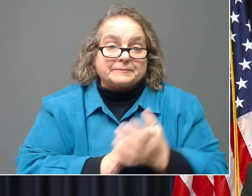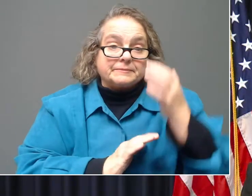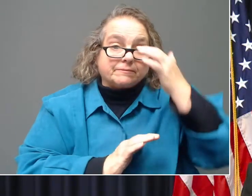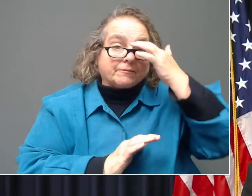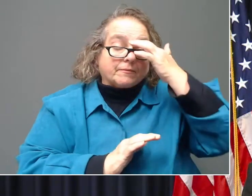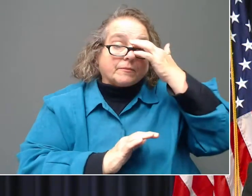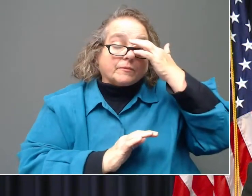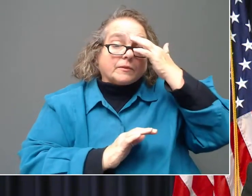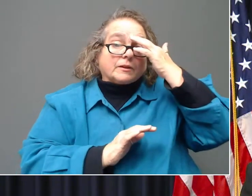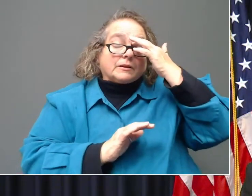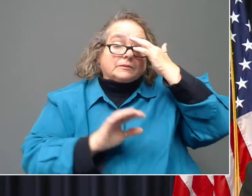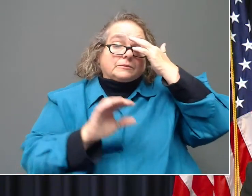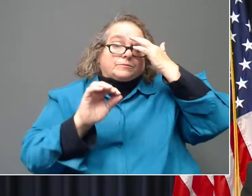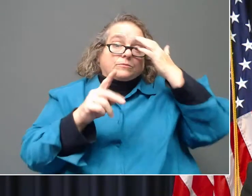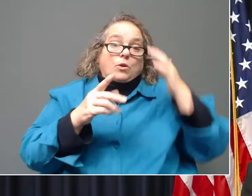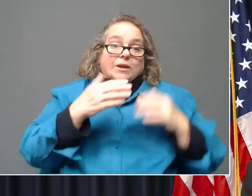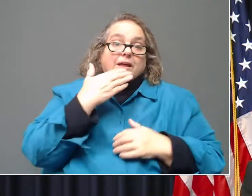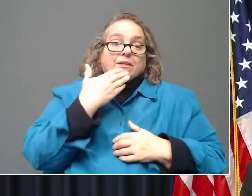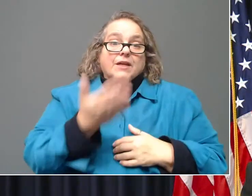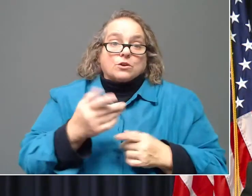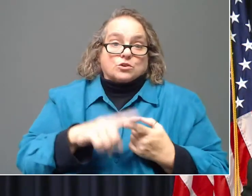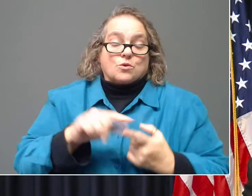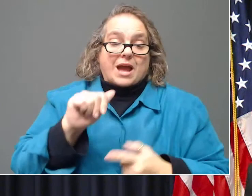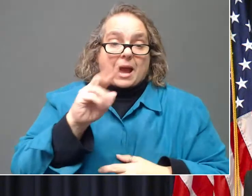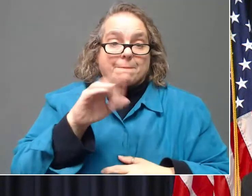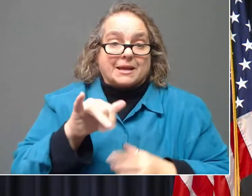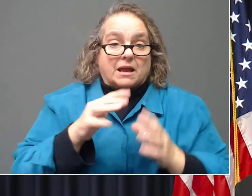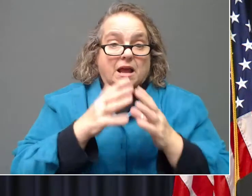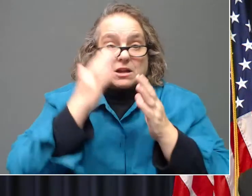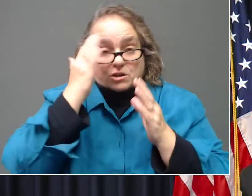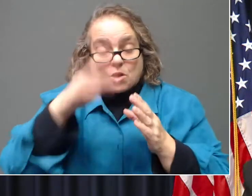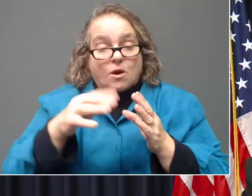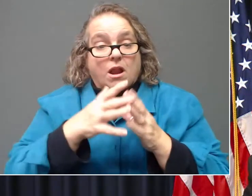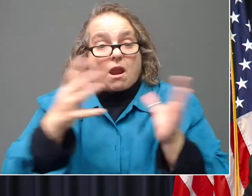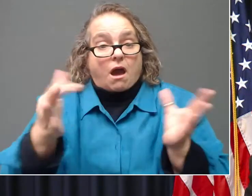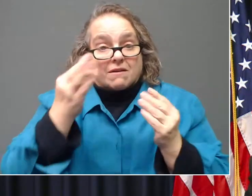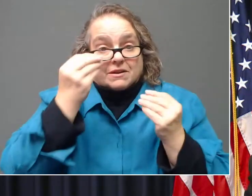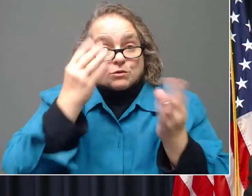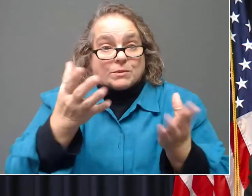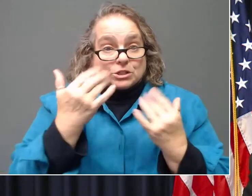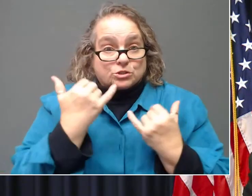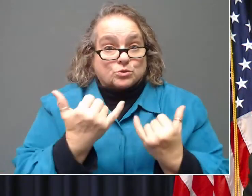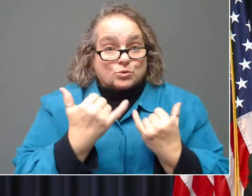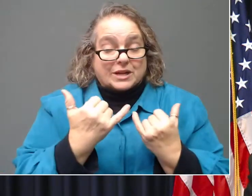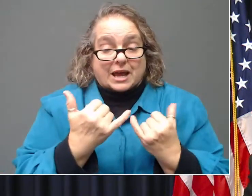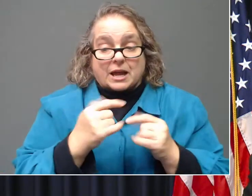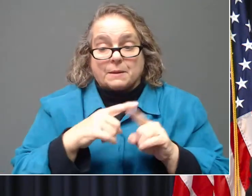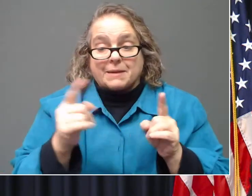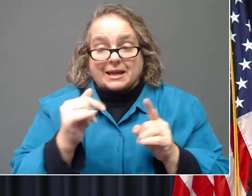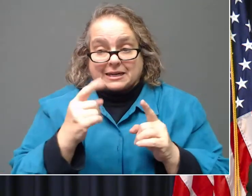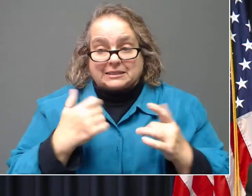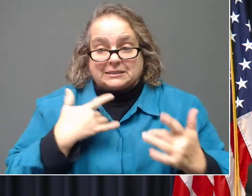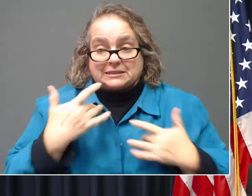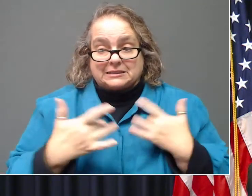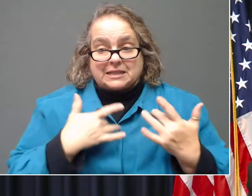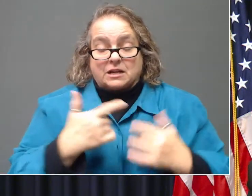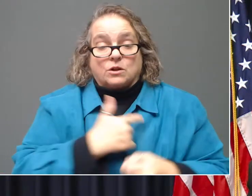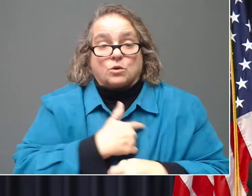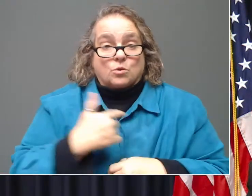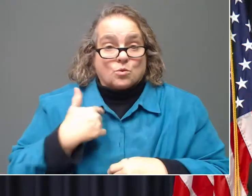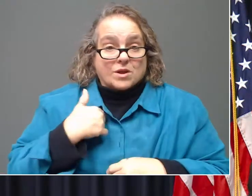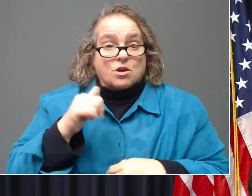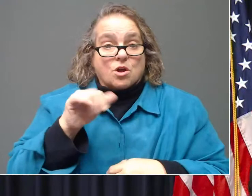All right. Thank you to Amy. I know a lot of information today, but it's exciting. We are,